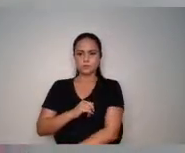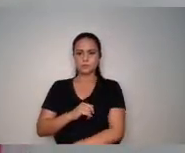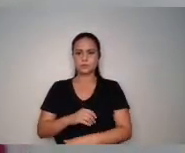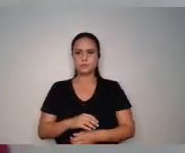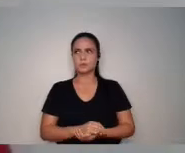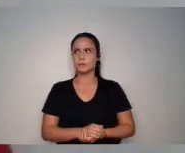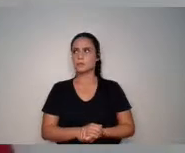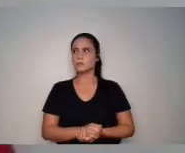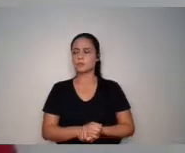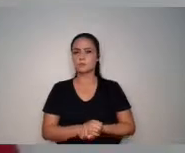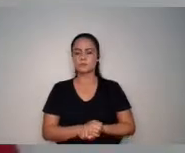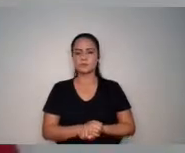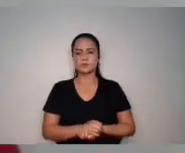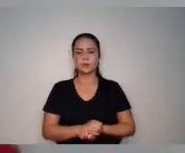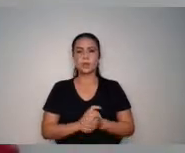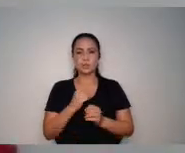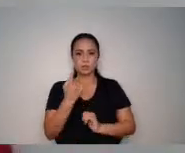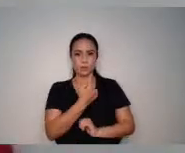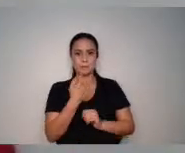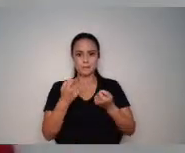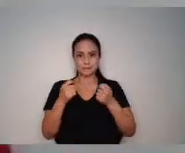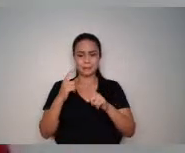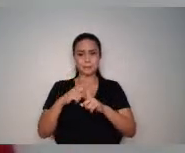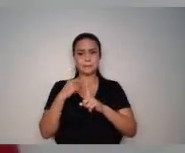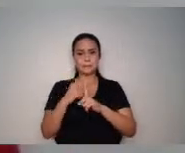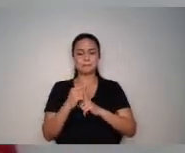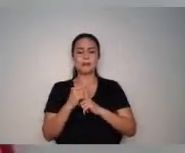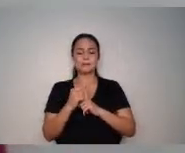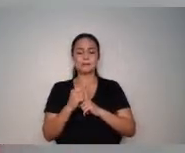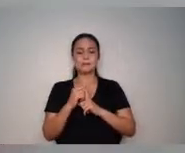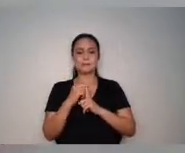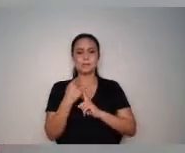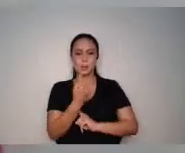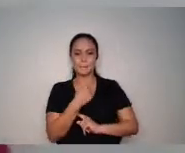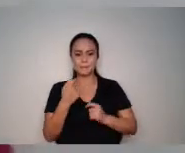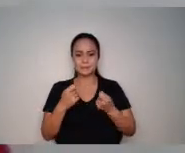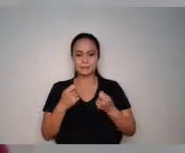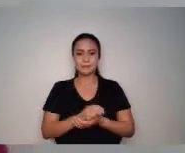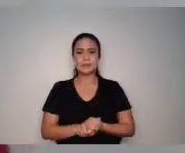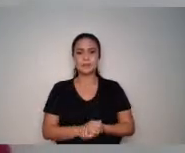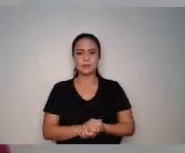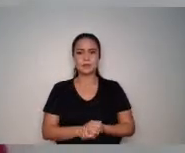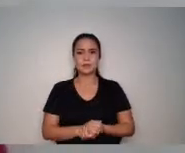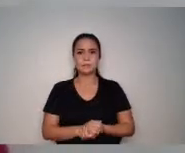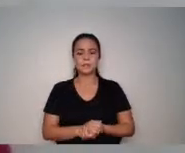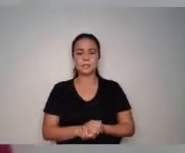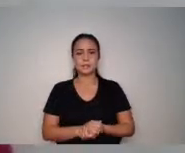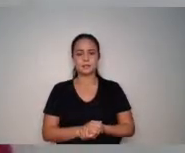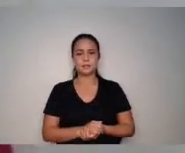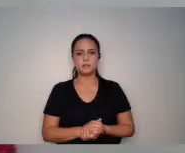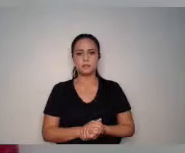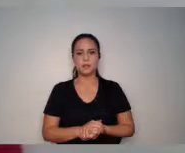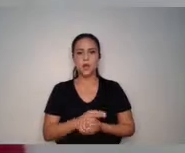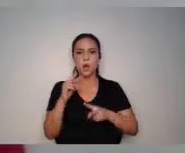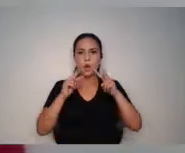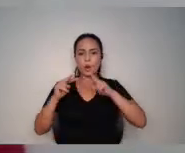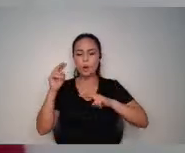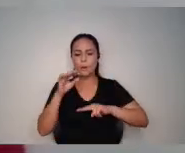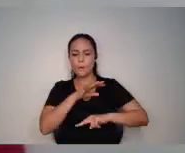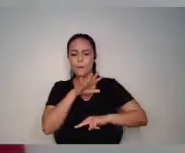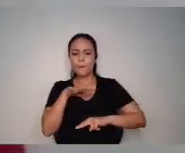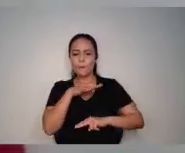attorney's service has had a very important role, but we do need more. We